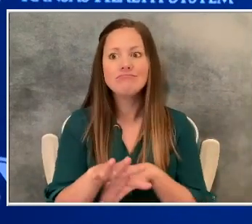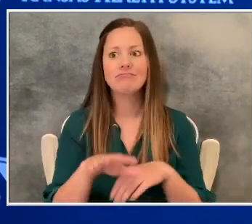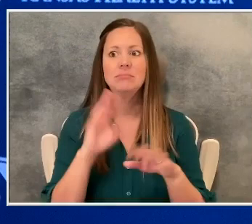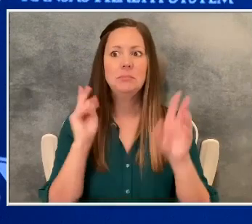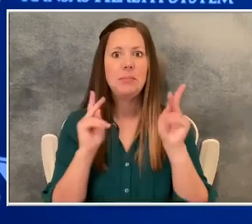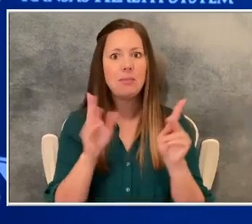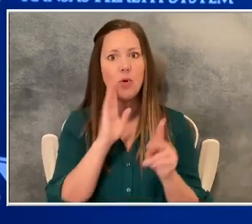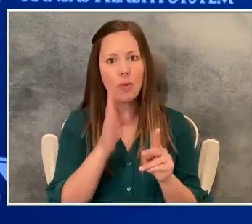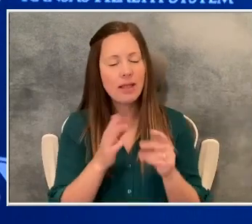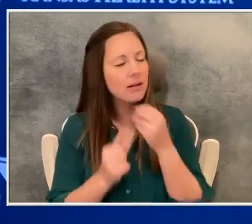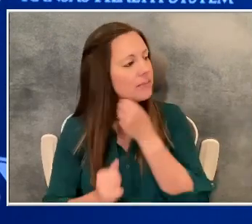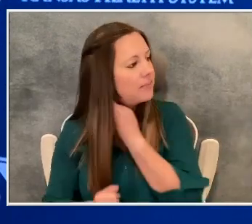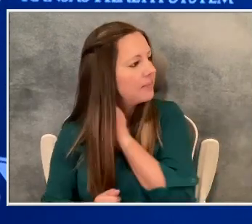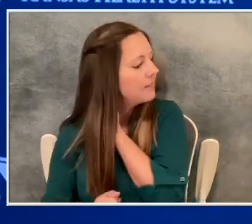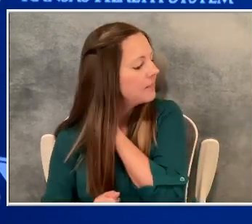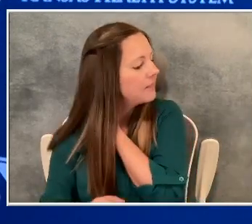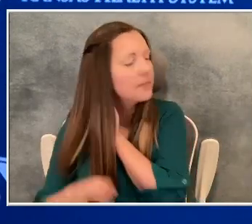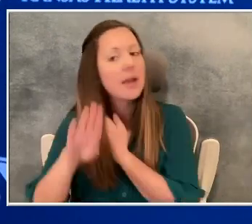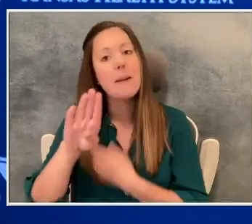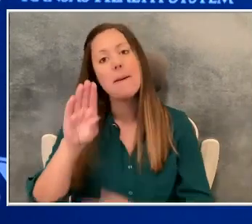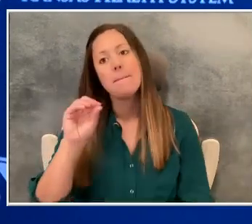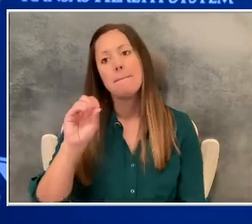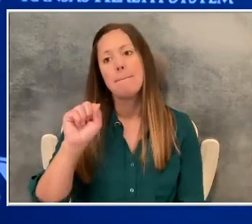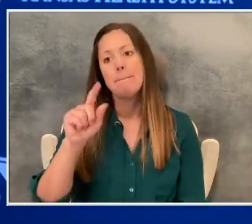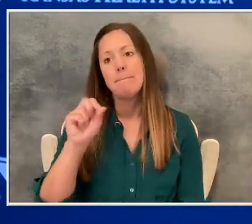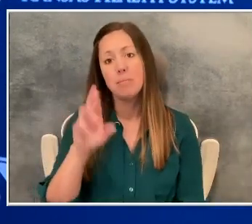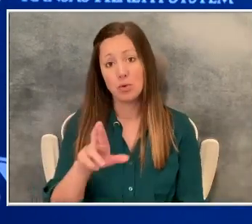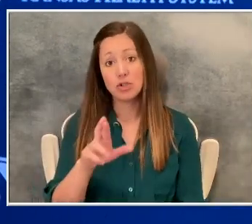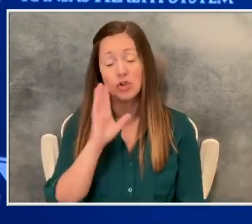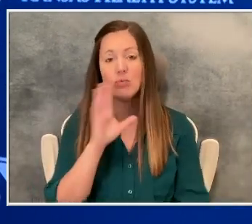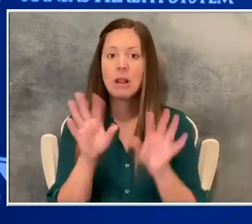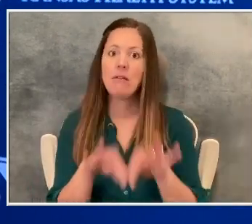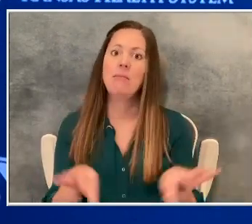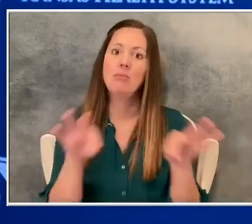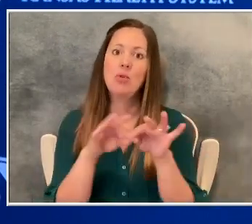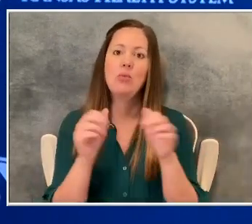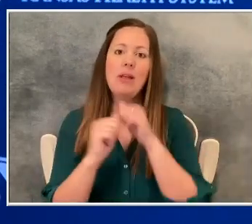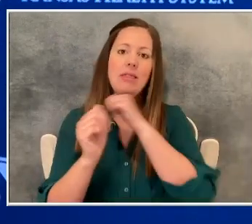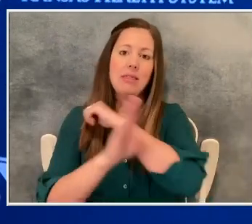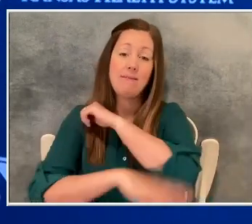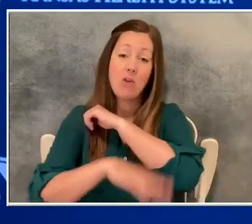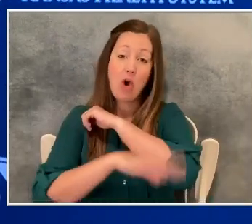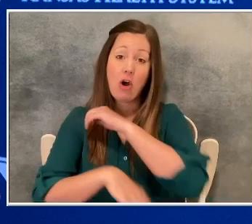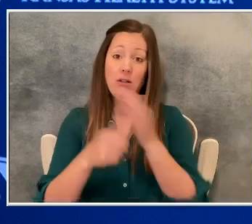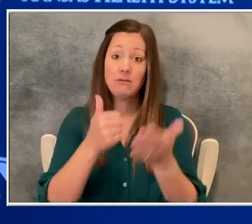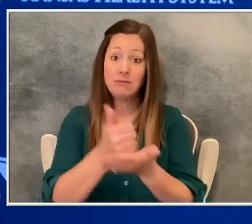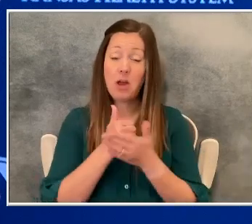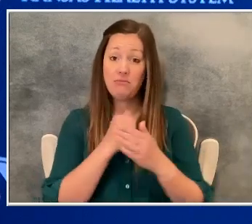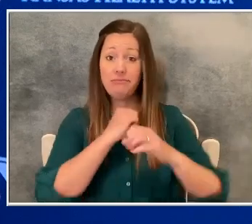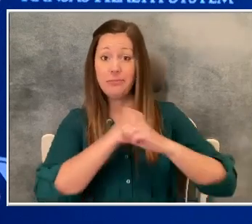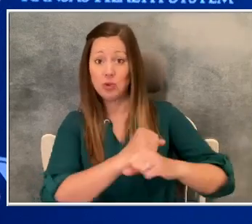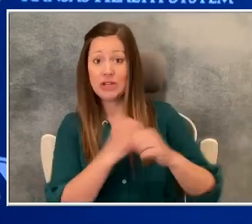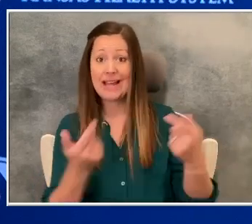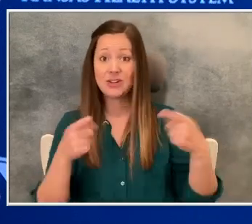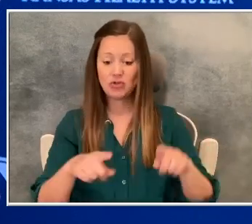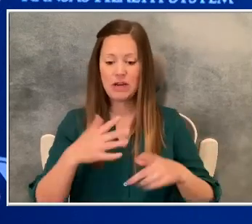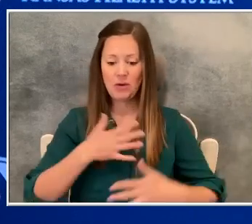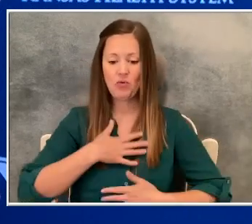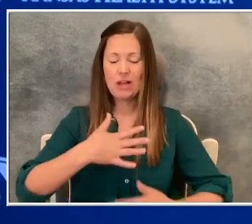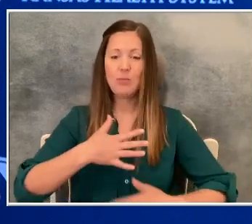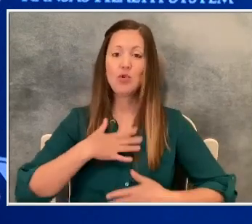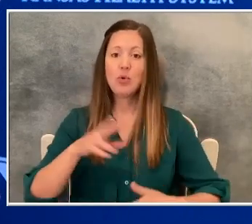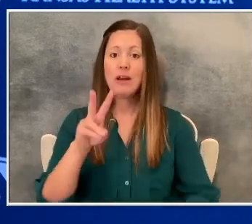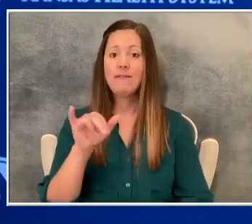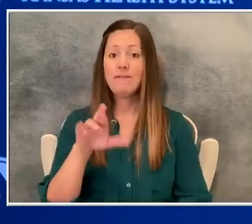significantly. The booster is going to be very important moving into the fall to help protect us during this other respiratory viral season, our typical respiratory